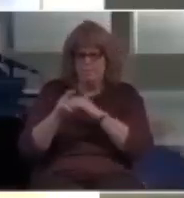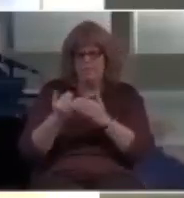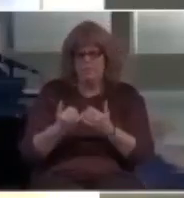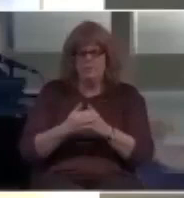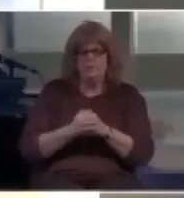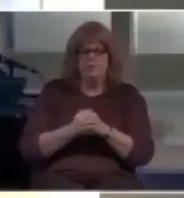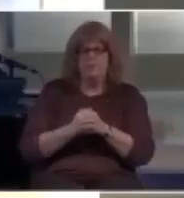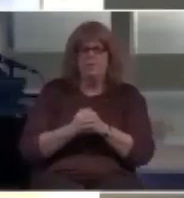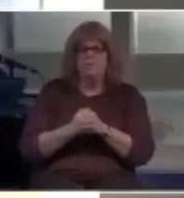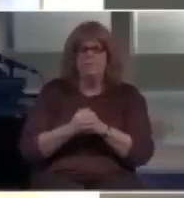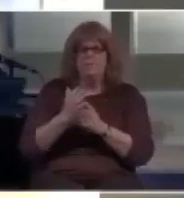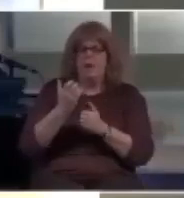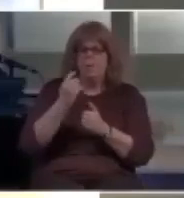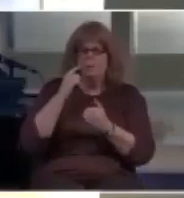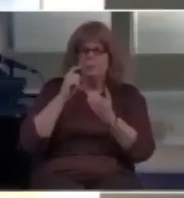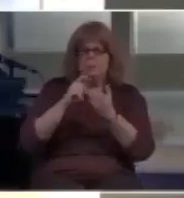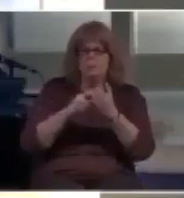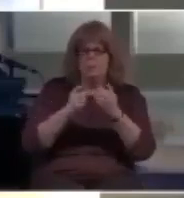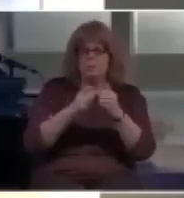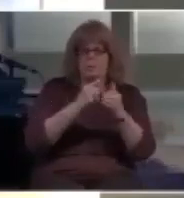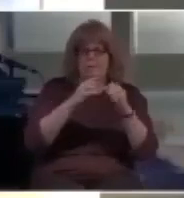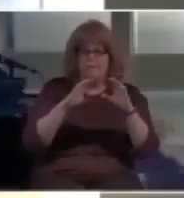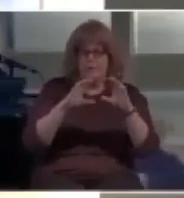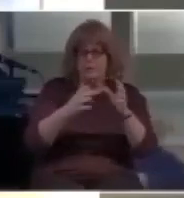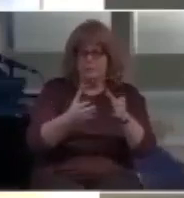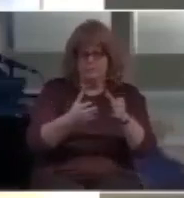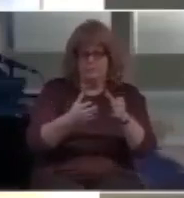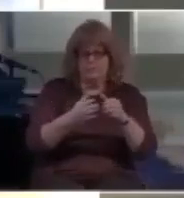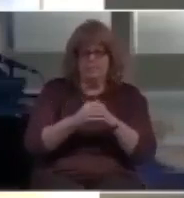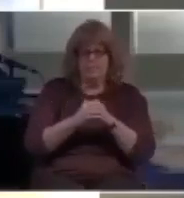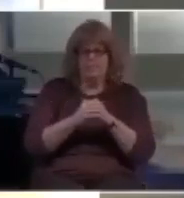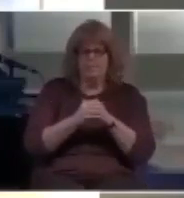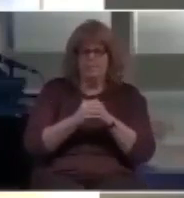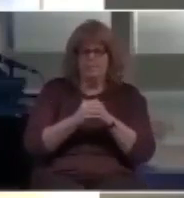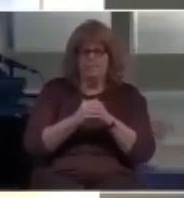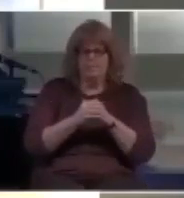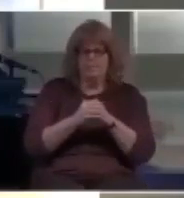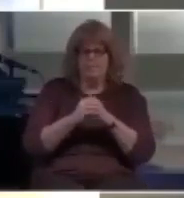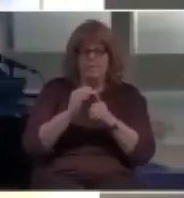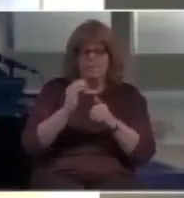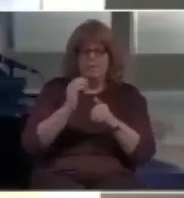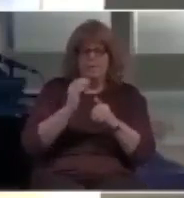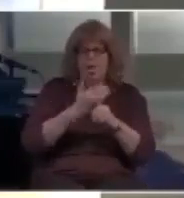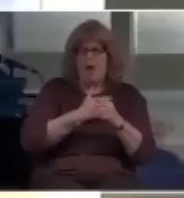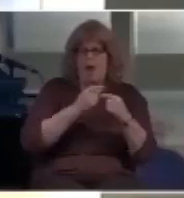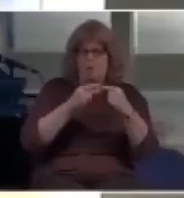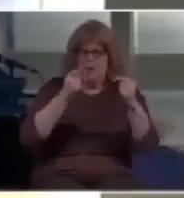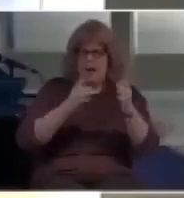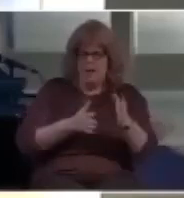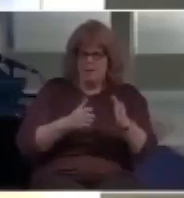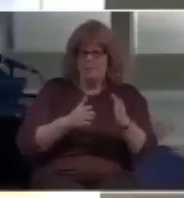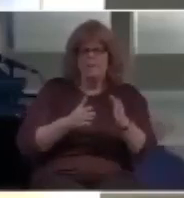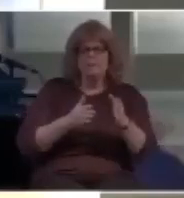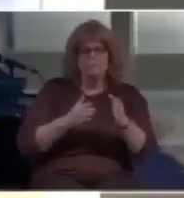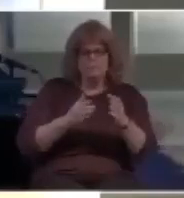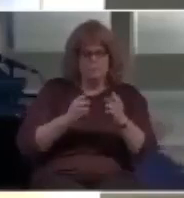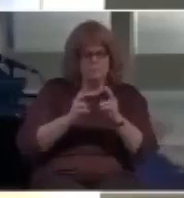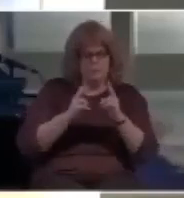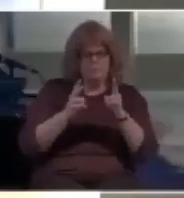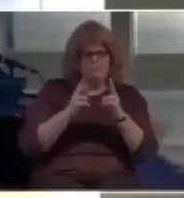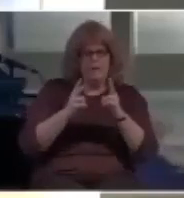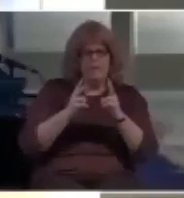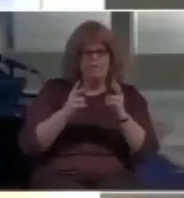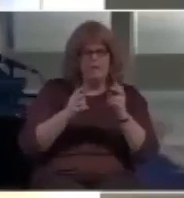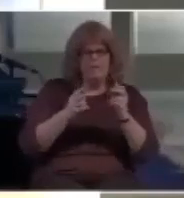what I want us to see from this first chunk is that our enemy wields a dominating